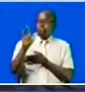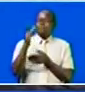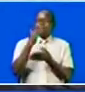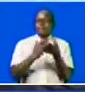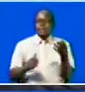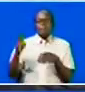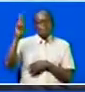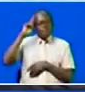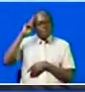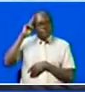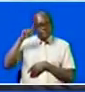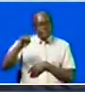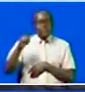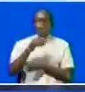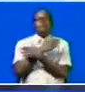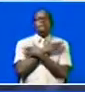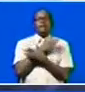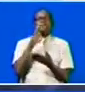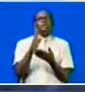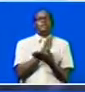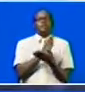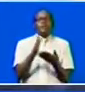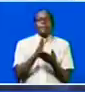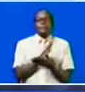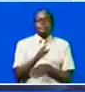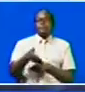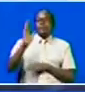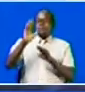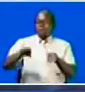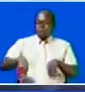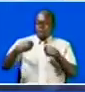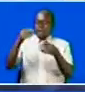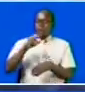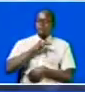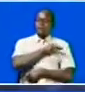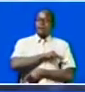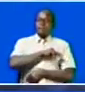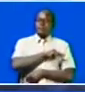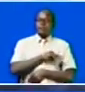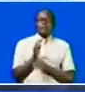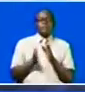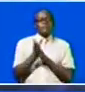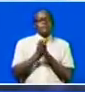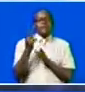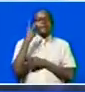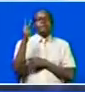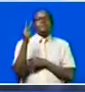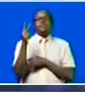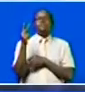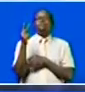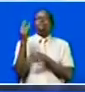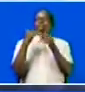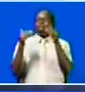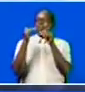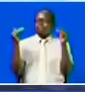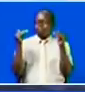of the memories her friends will cherish. God instilled in her a mission and a desire to see the skies and to make the clouds